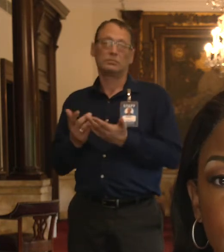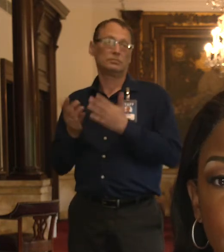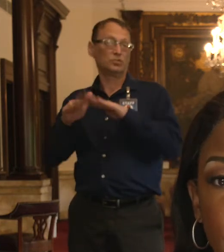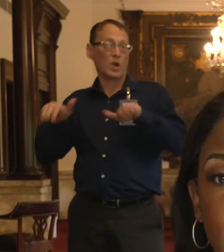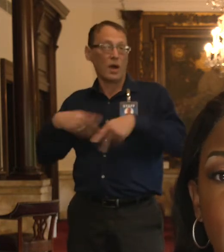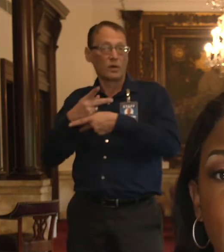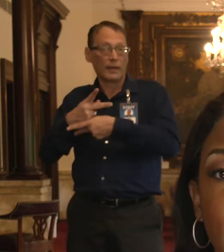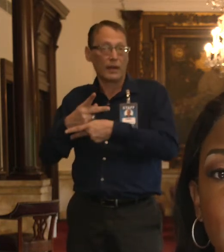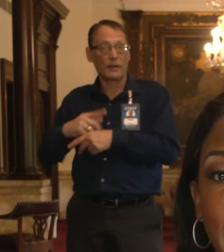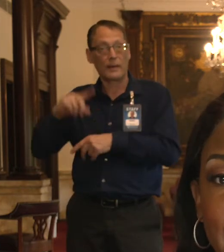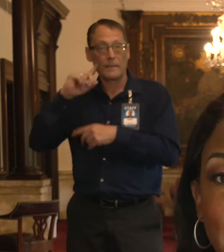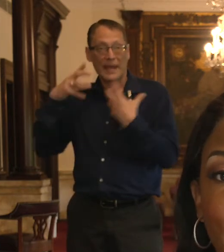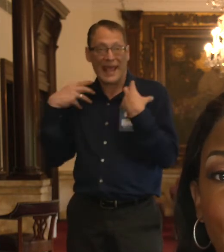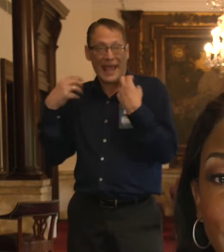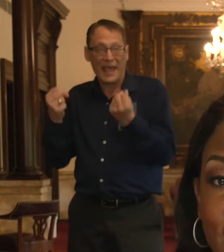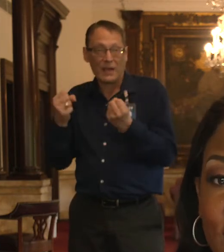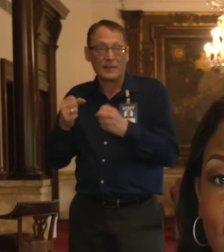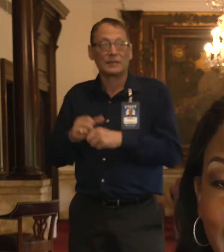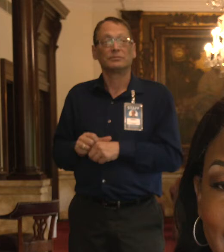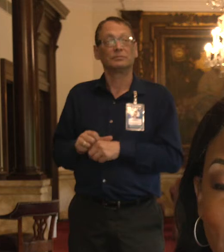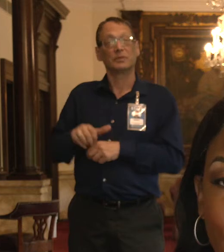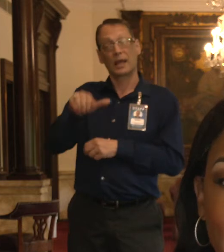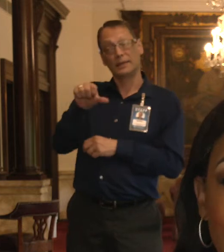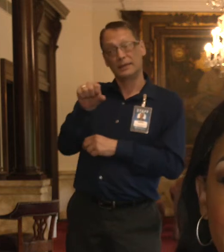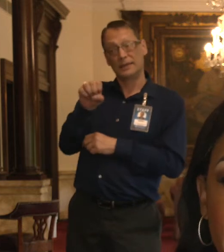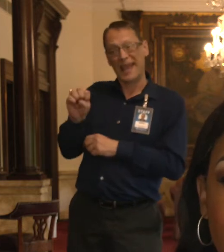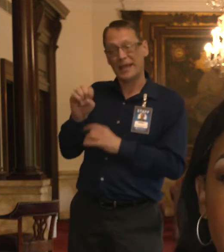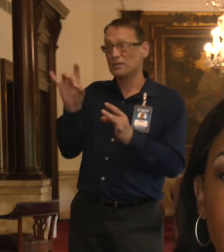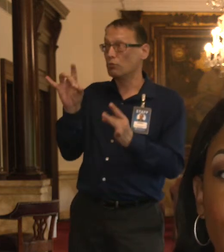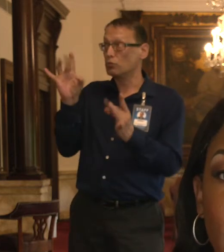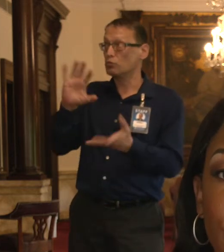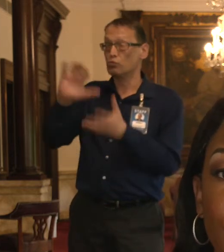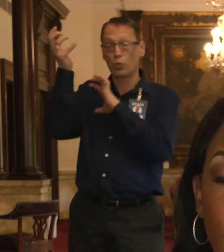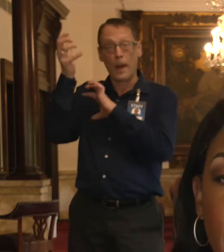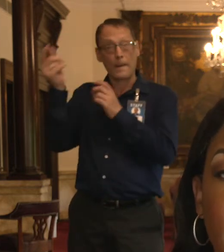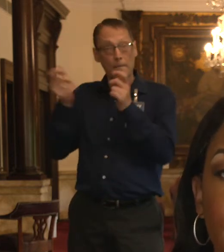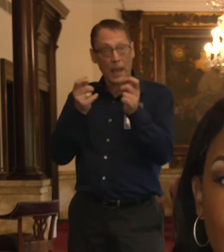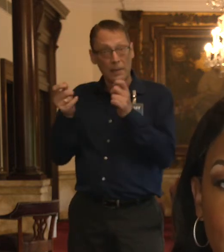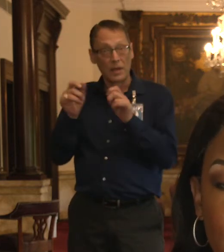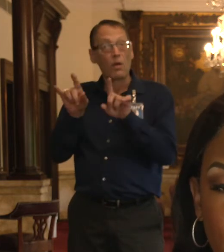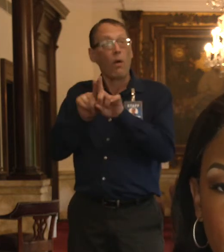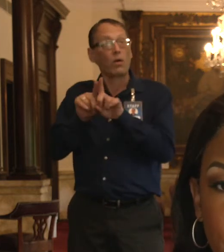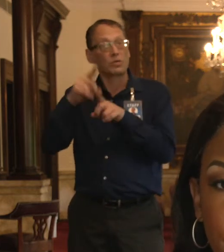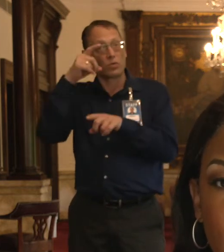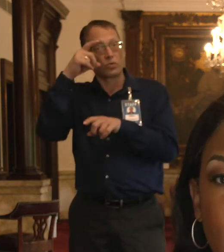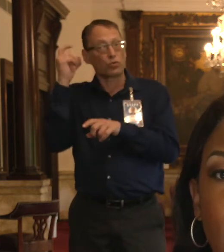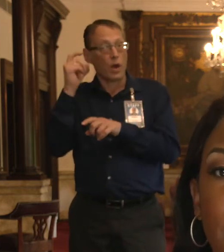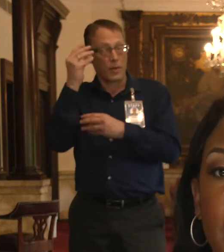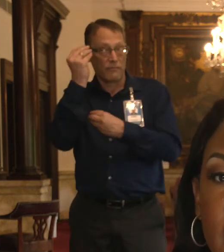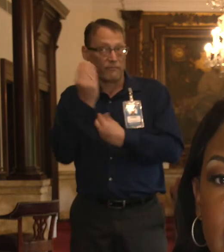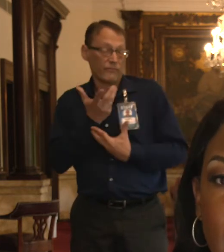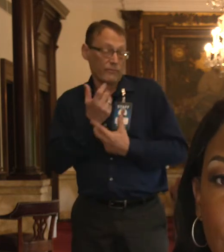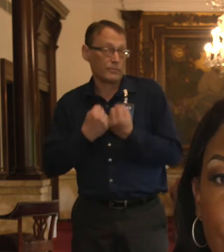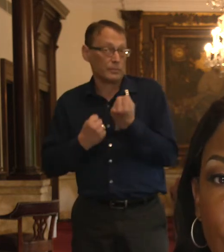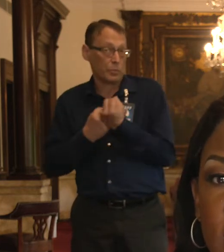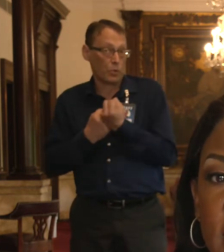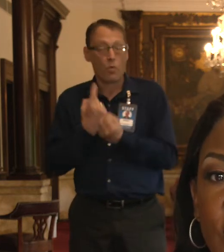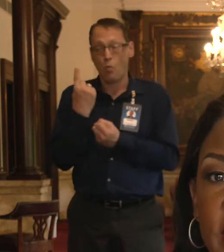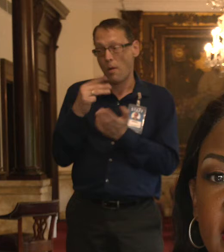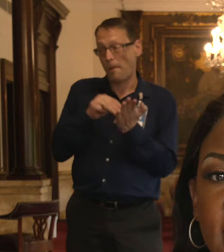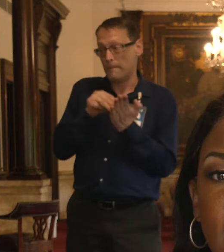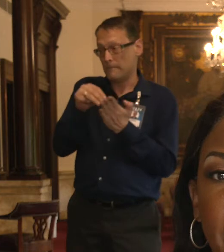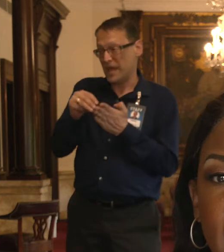health support, case and crisis management, as well as trauma-informed support. $1 million